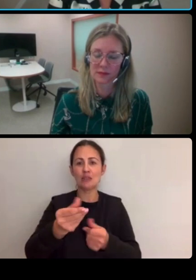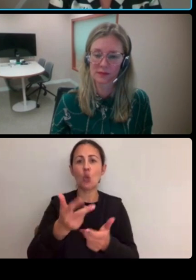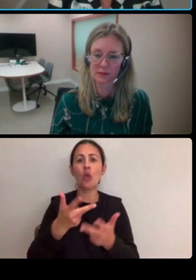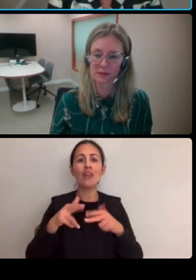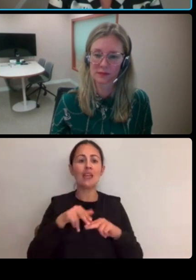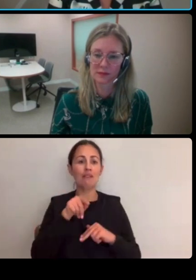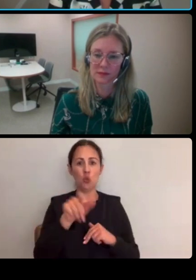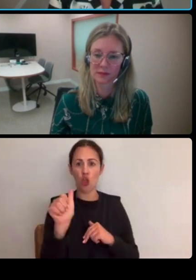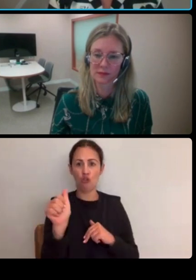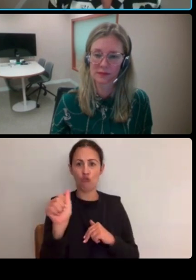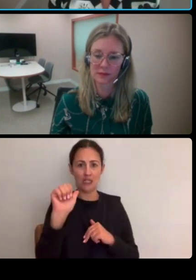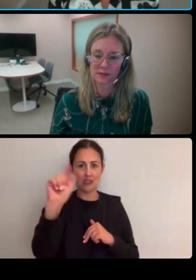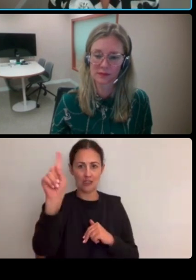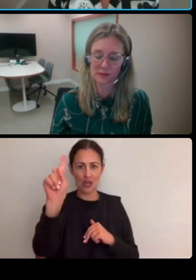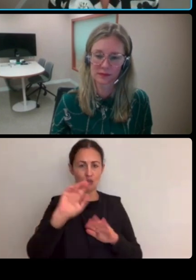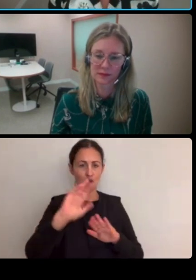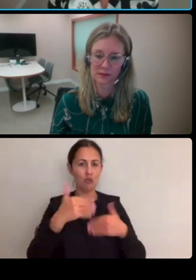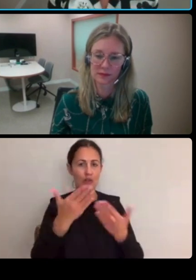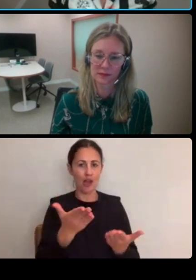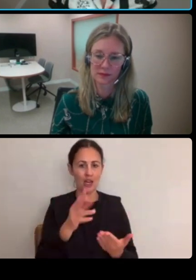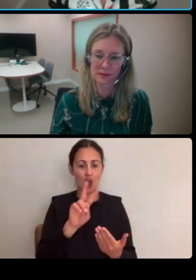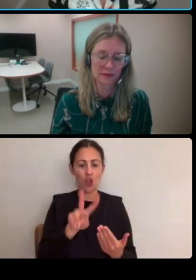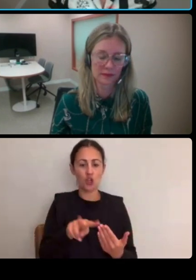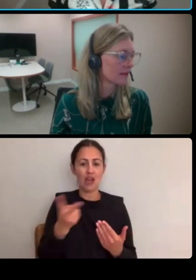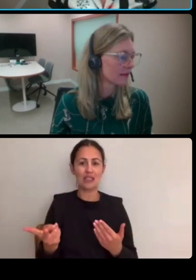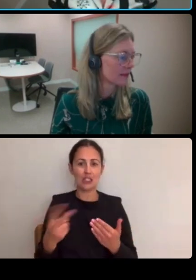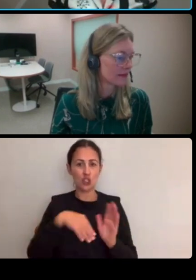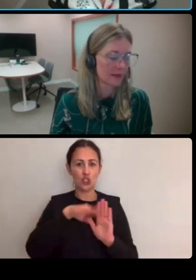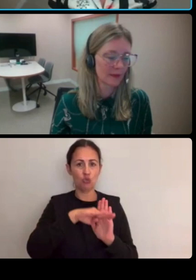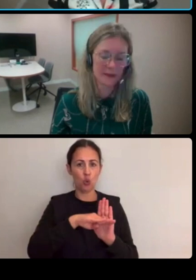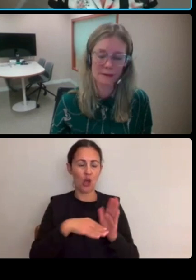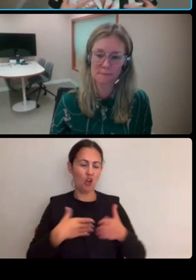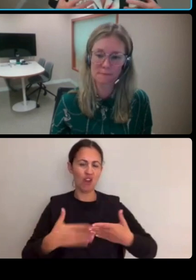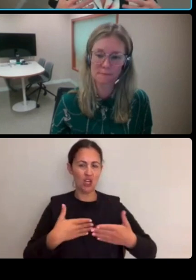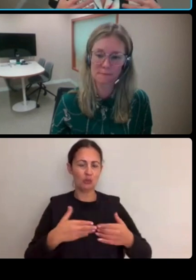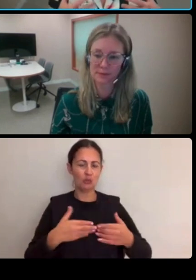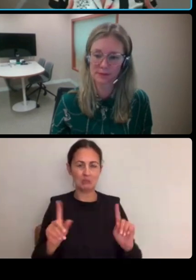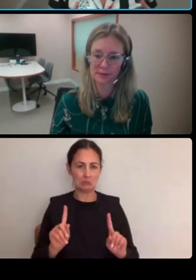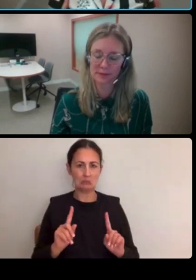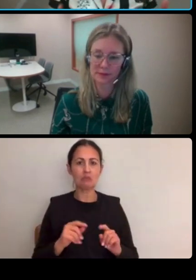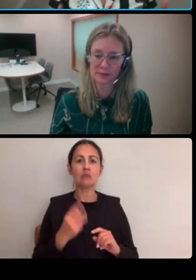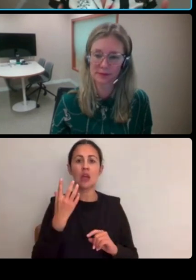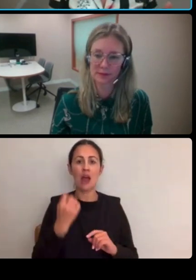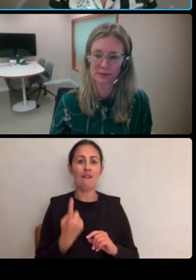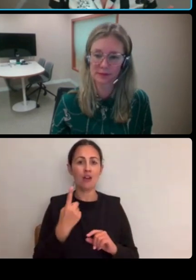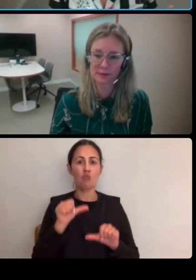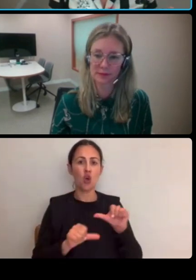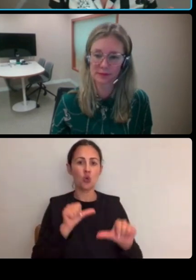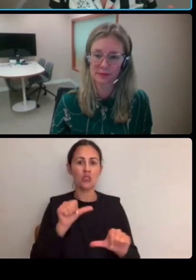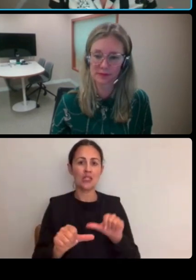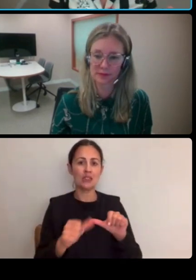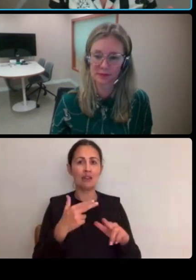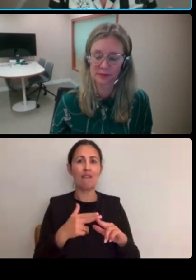current provider, the transition arrangements will be that we will have a process of